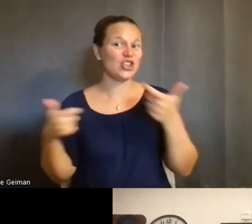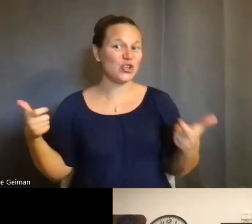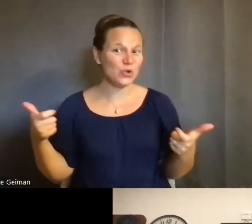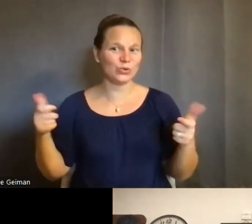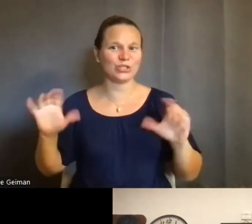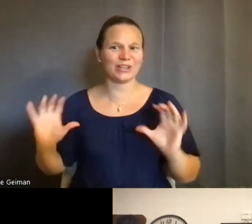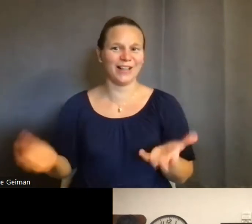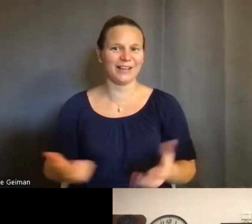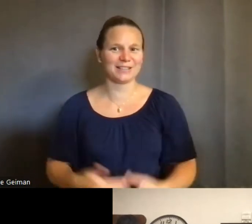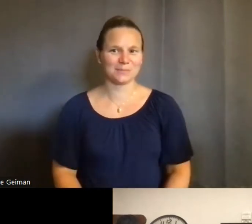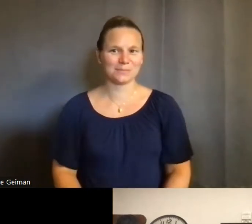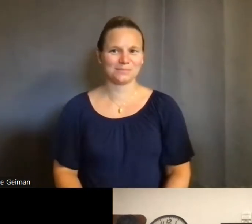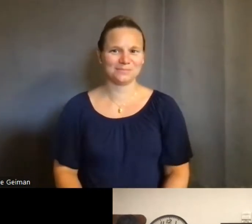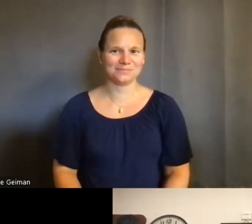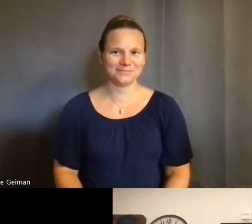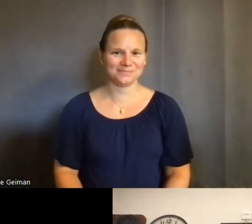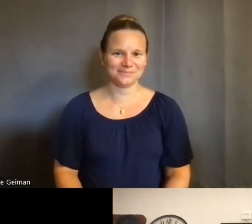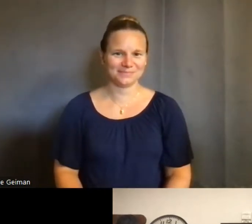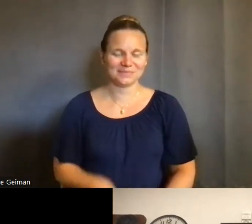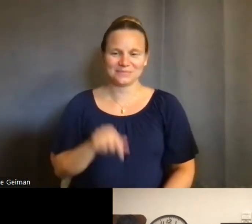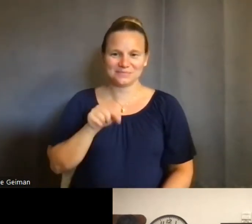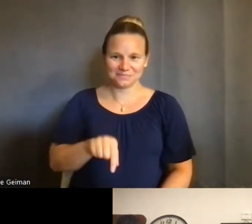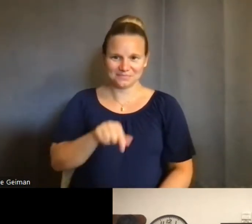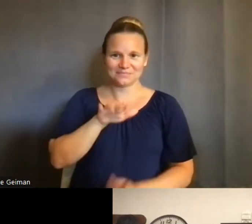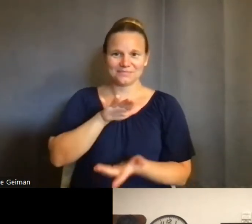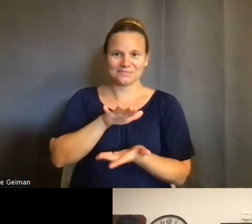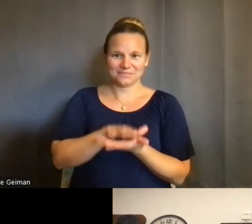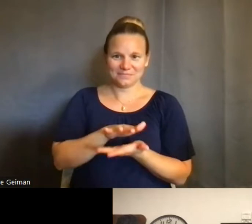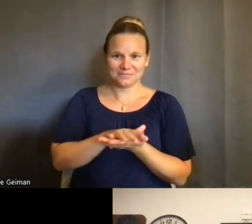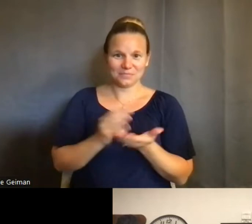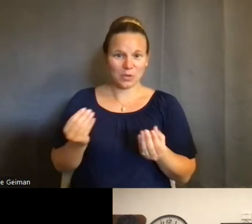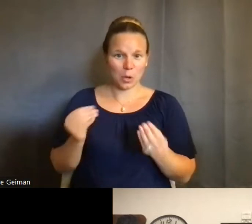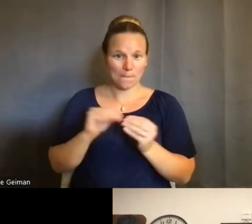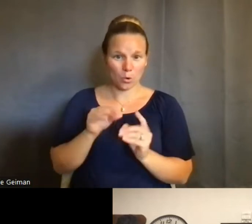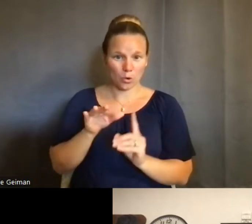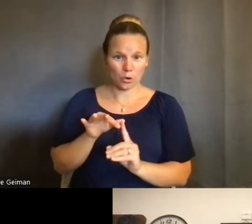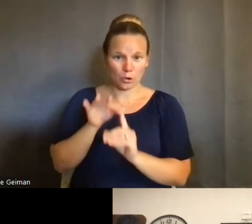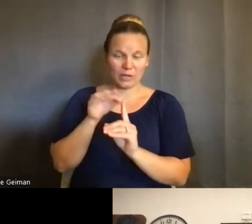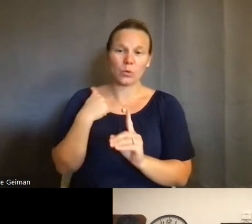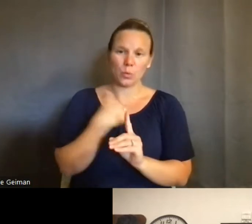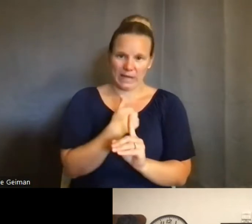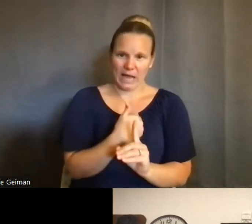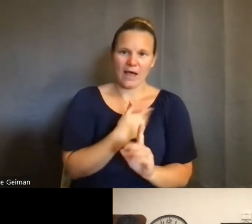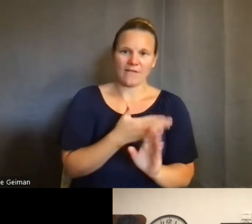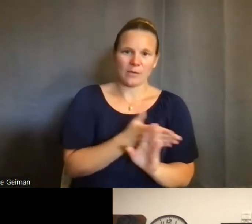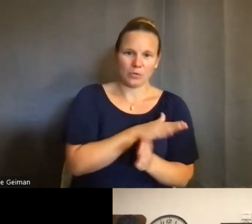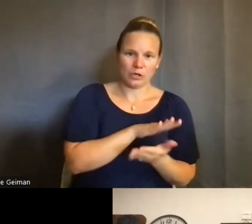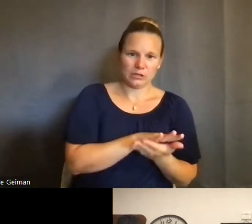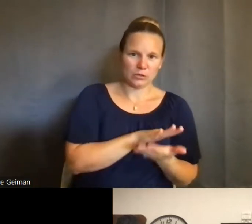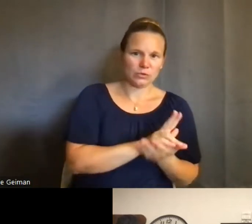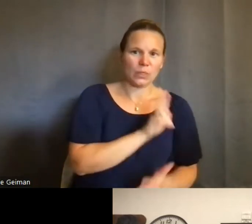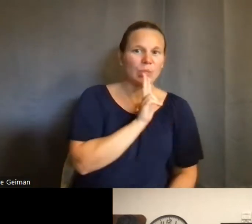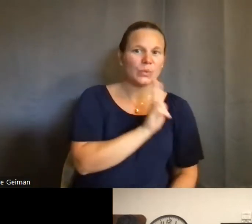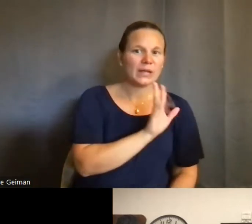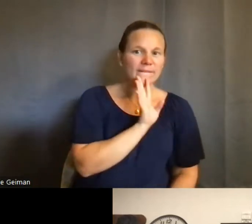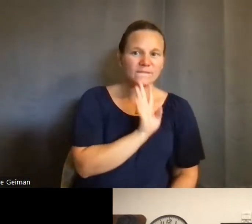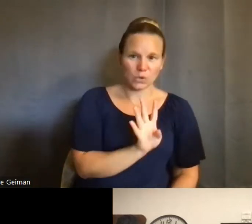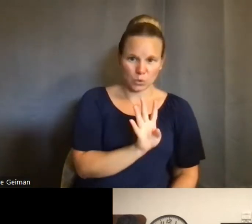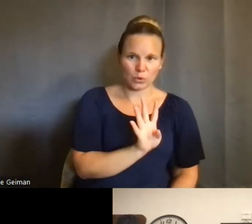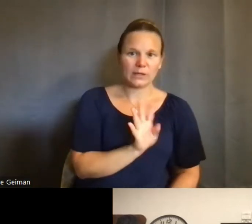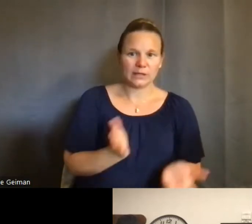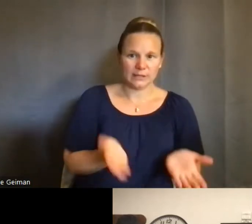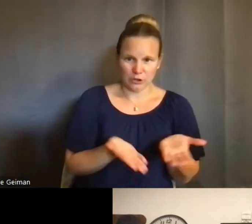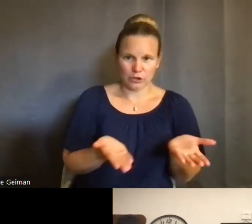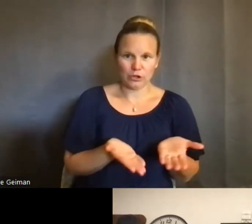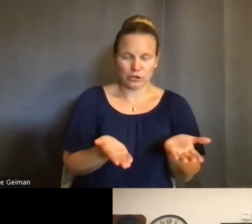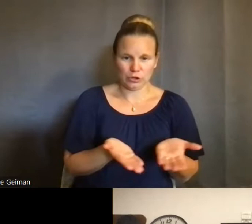us. Now, this school is even more unique because we have preschool students, 3 and 4 years old in this building.